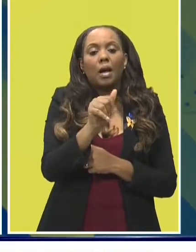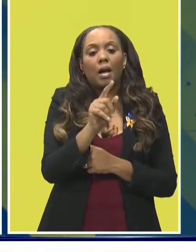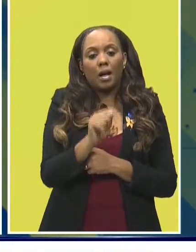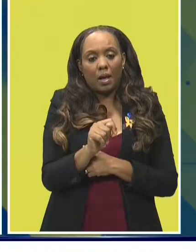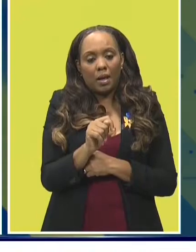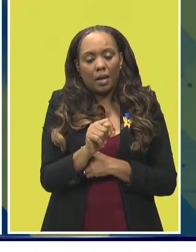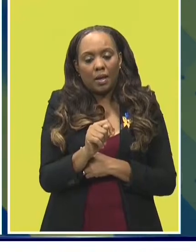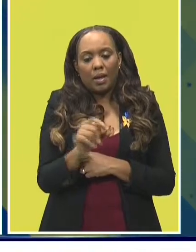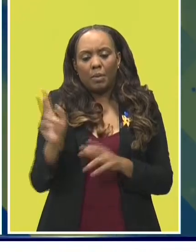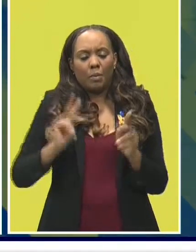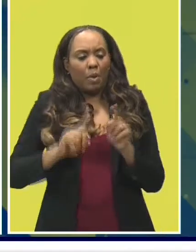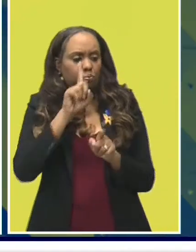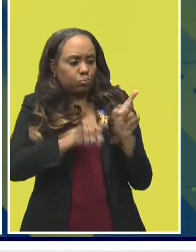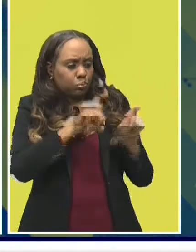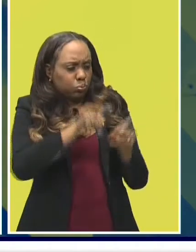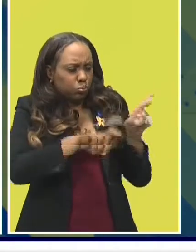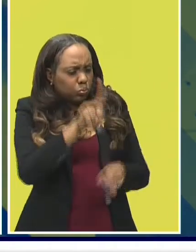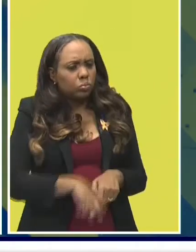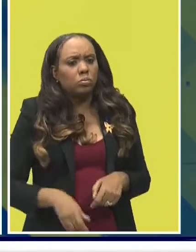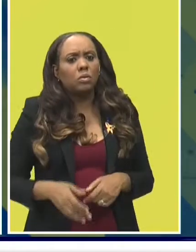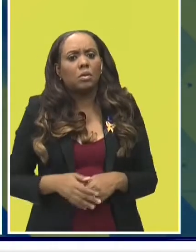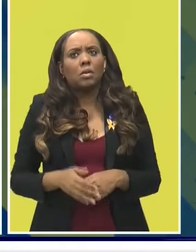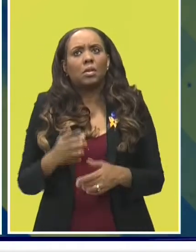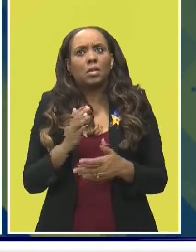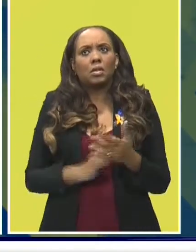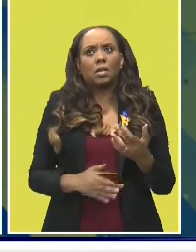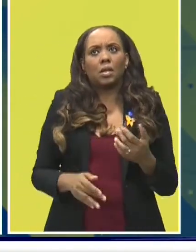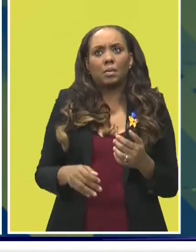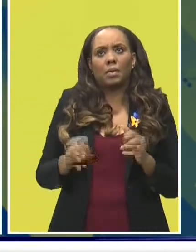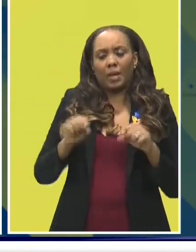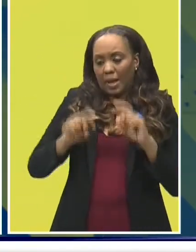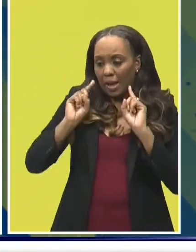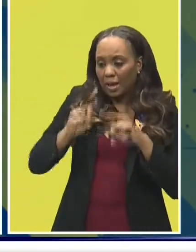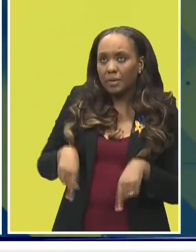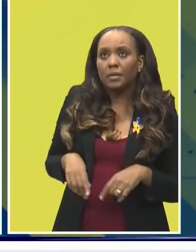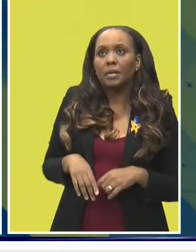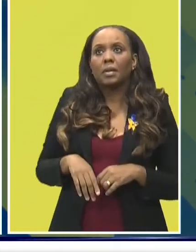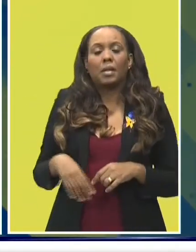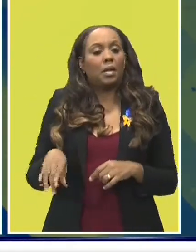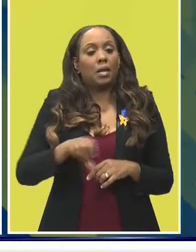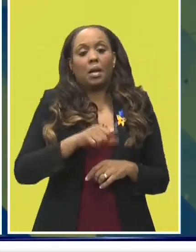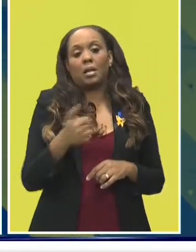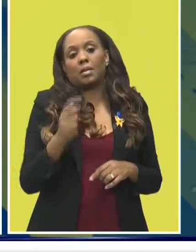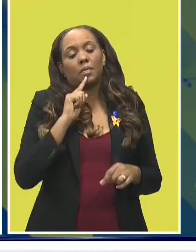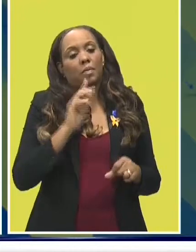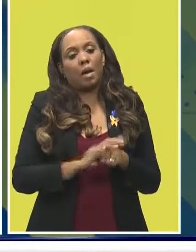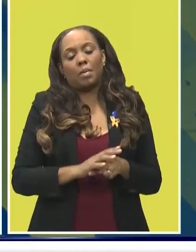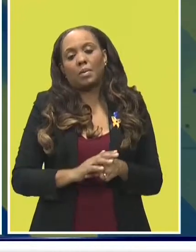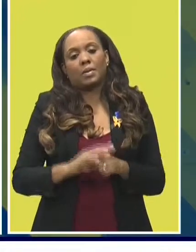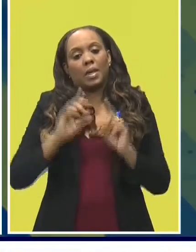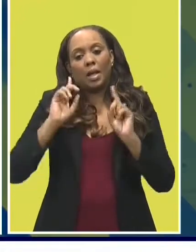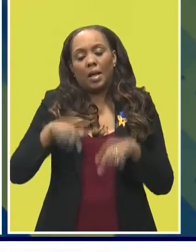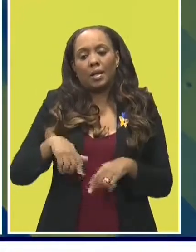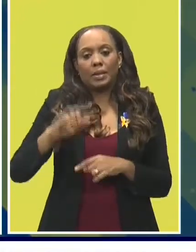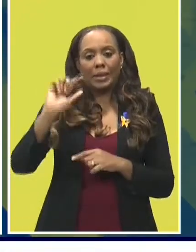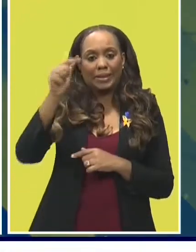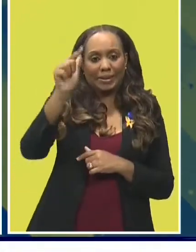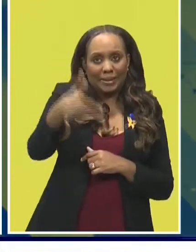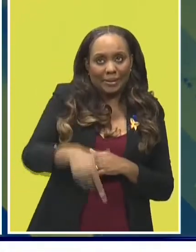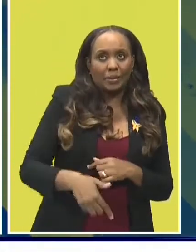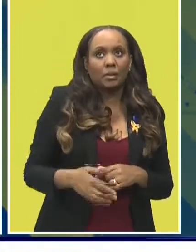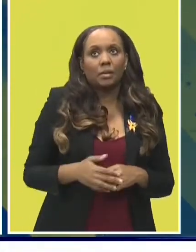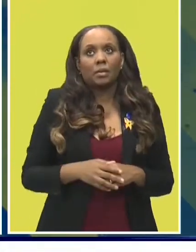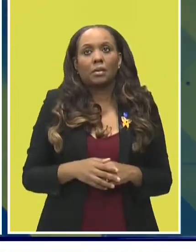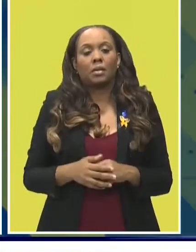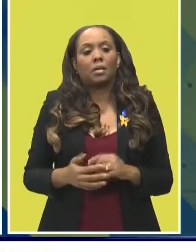after question last night. Some they could answer, others they promised to respond to in the coming weeks. Attorney